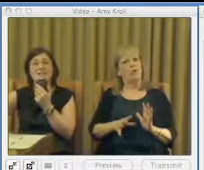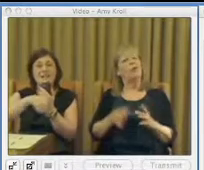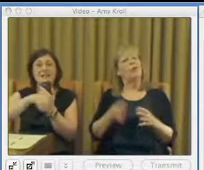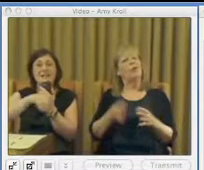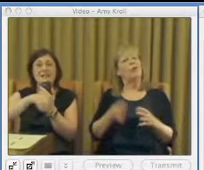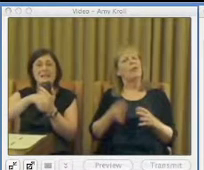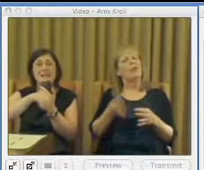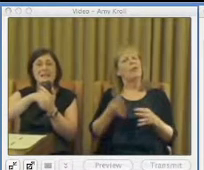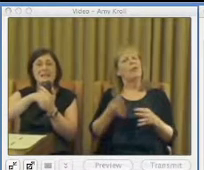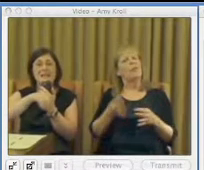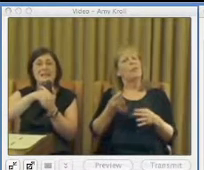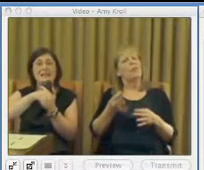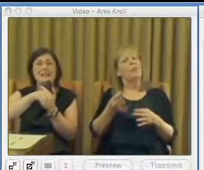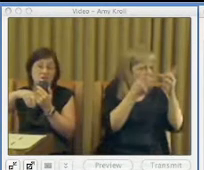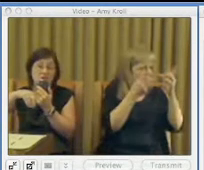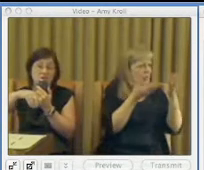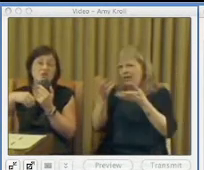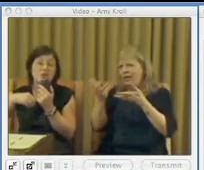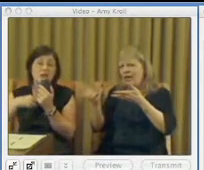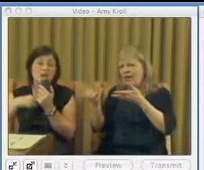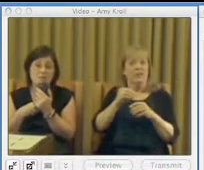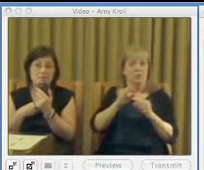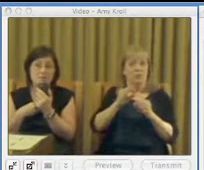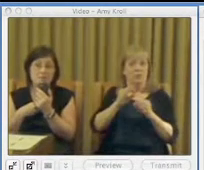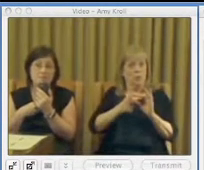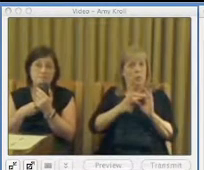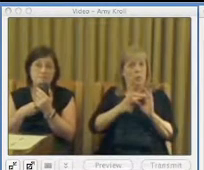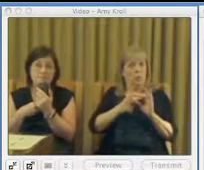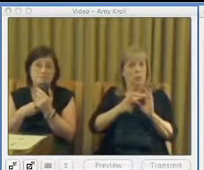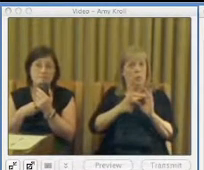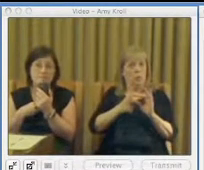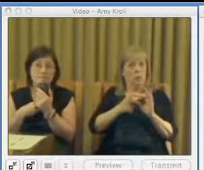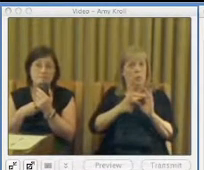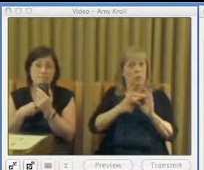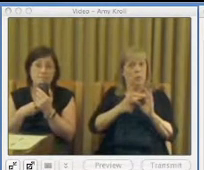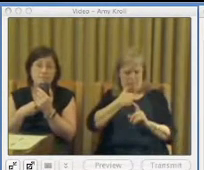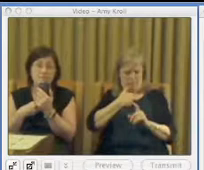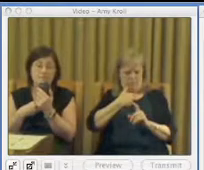that negotiation and sometimes has to do that negotiation themselves.